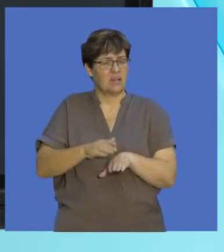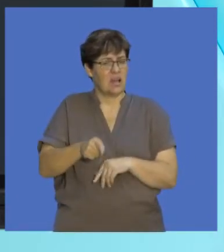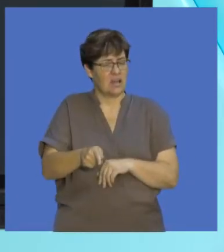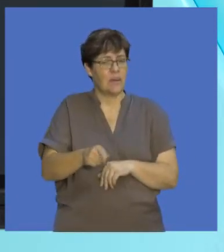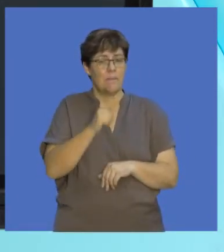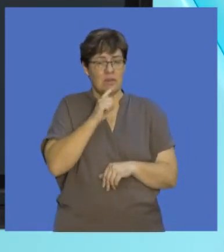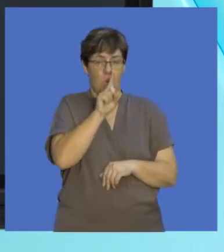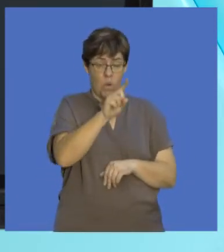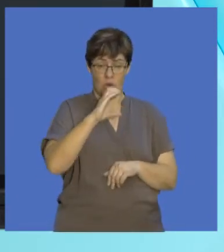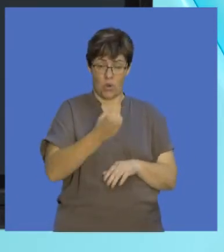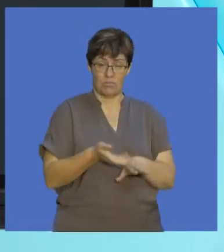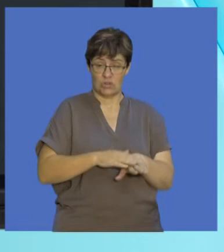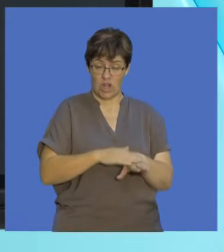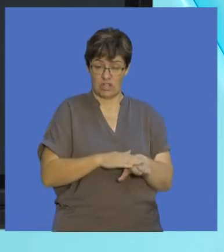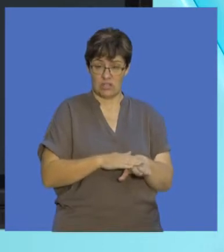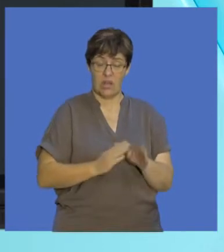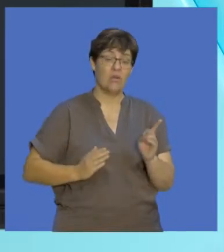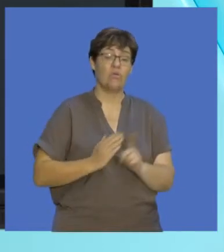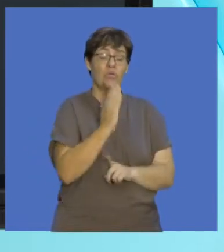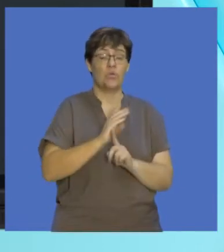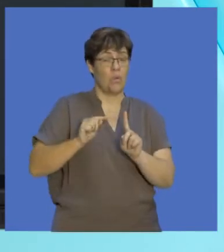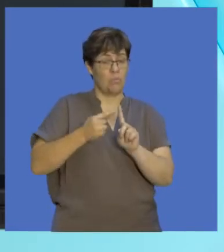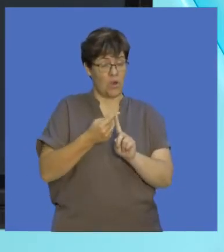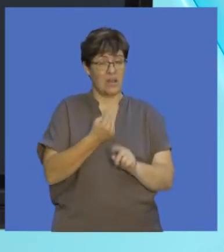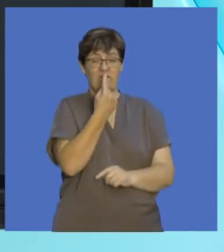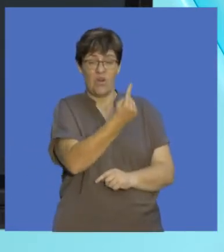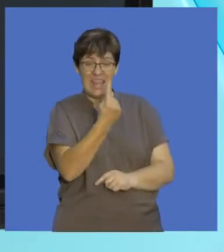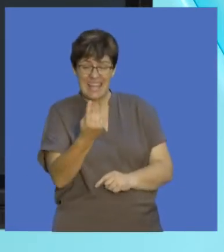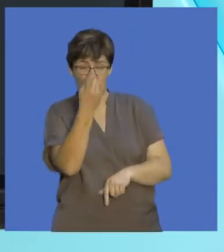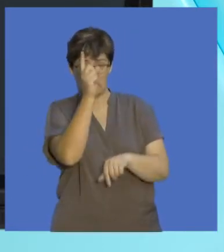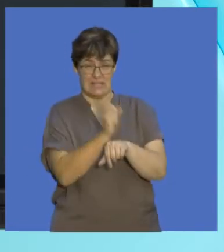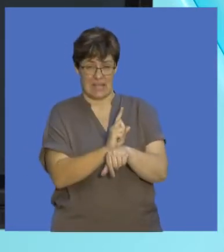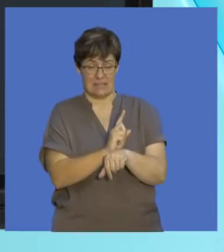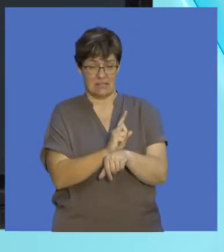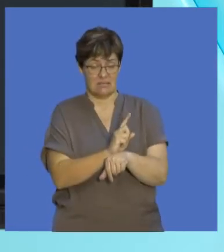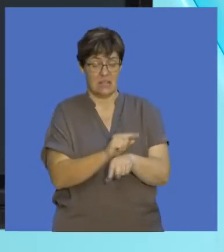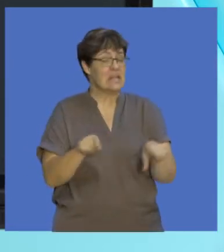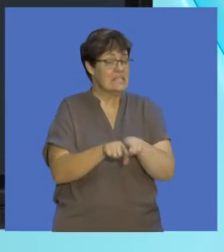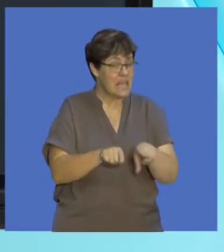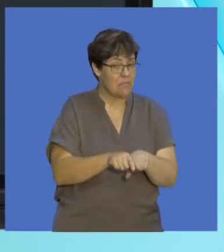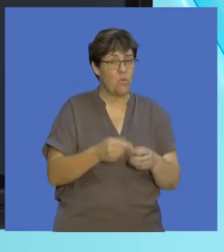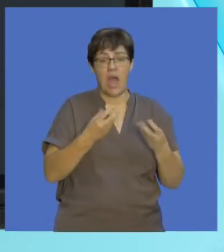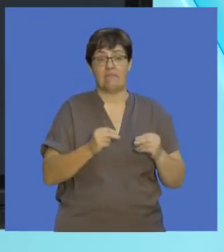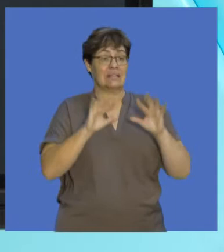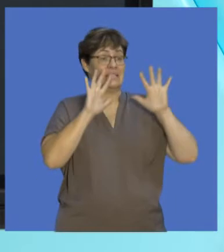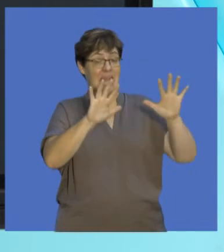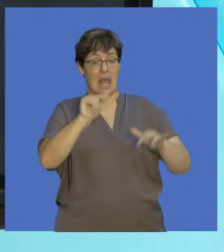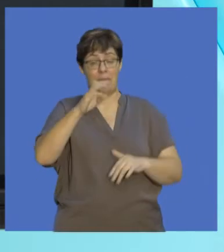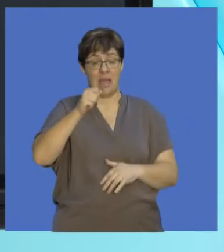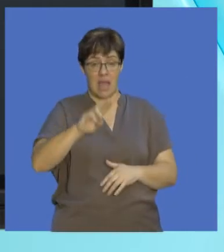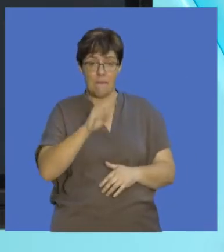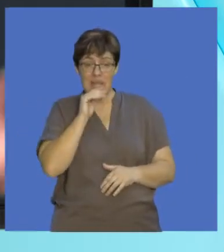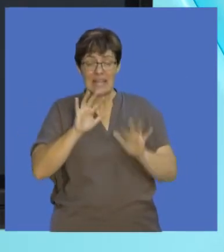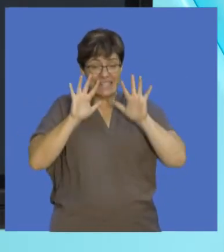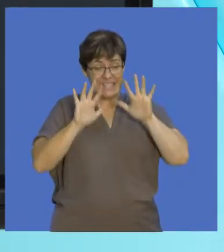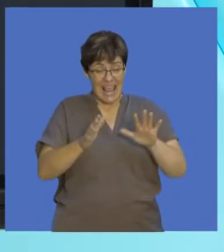of current, it means there is 1 coulomb of charge passing through a point for every second. Equivalently, if we have got